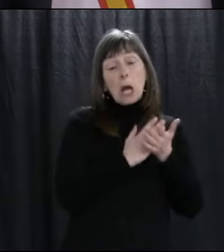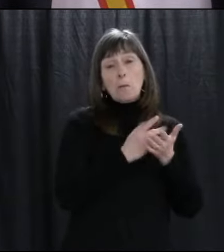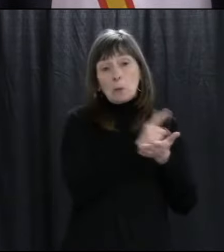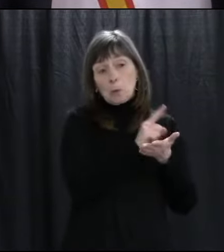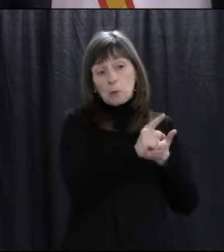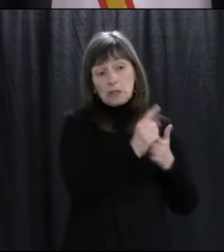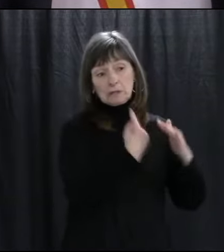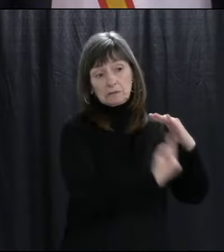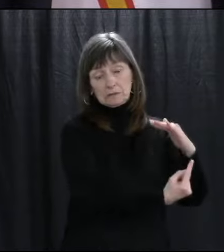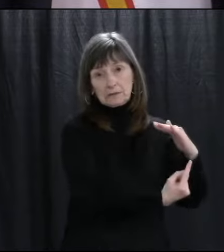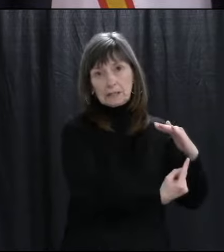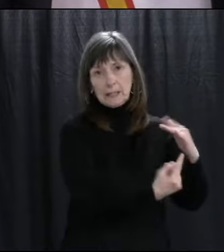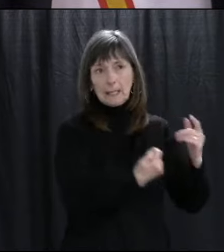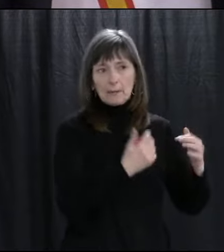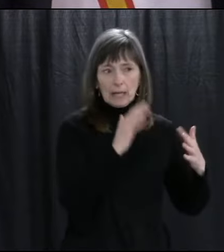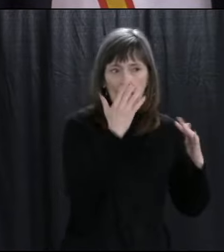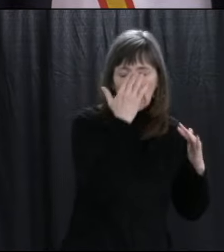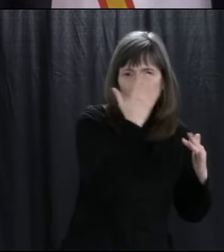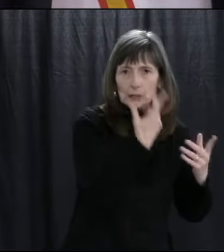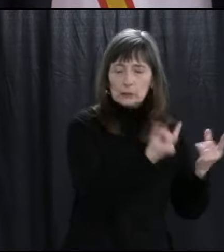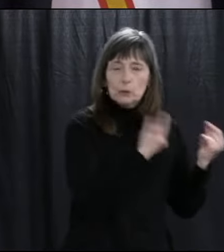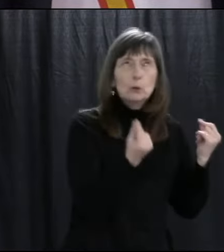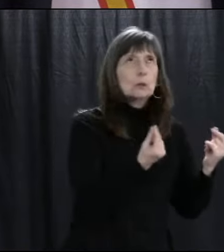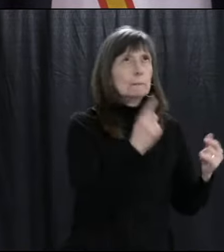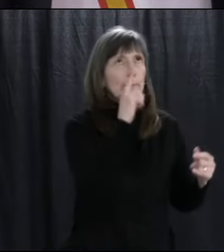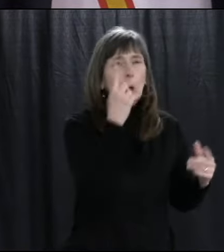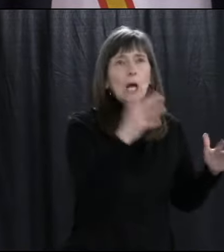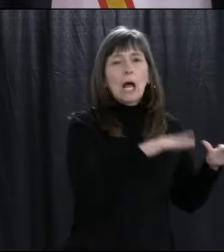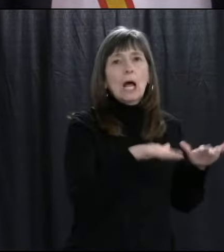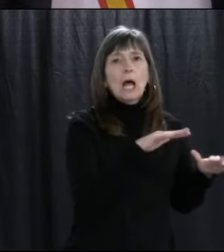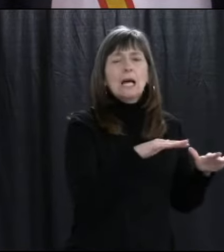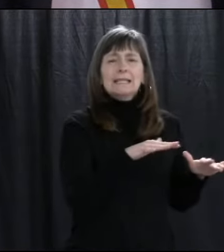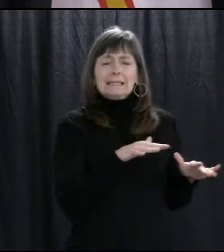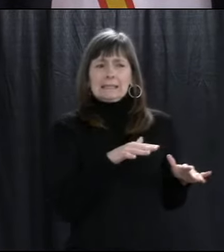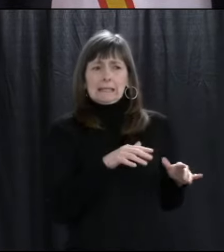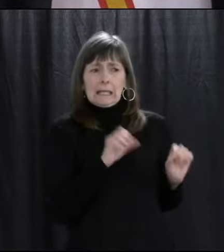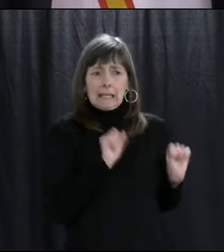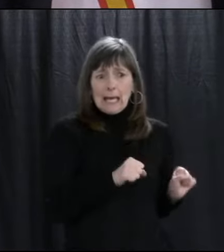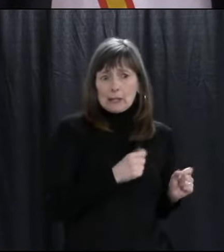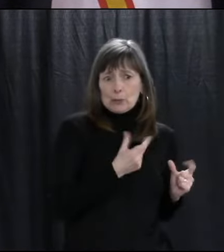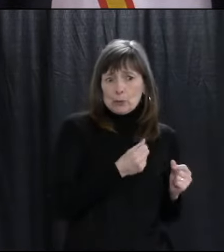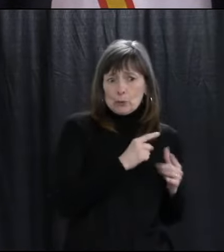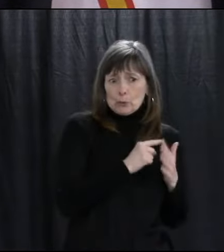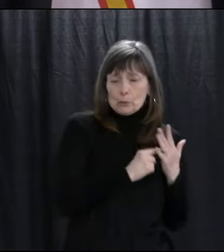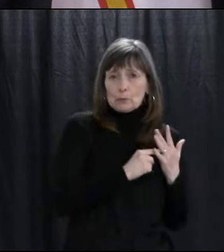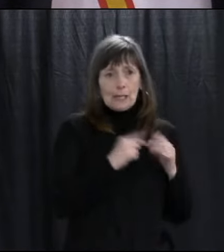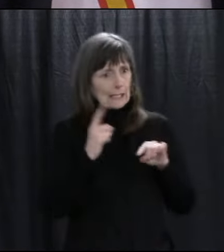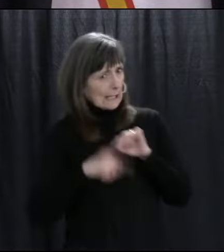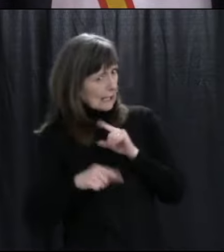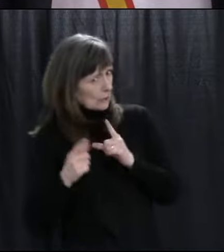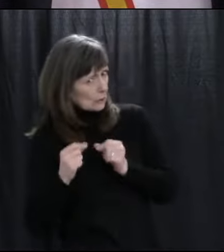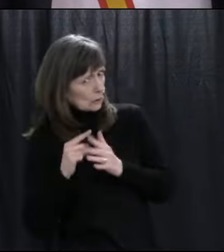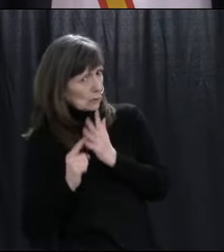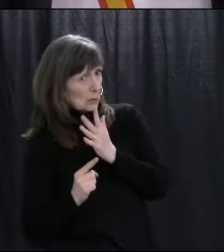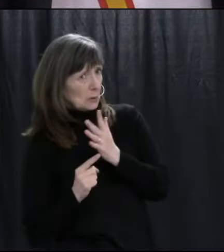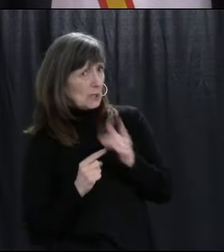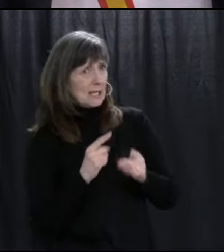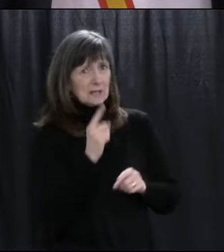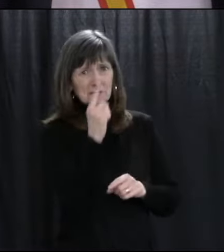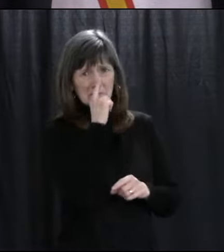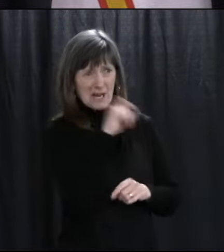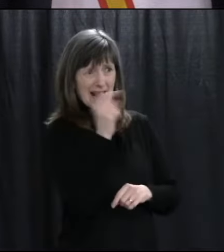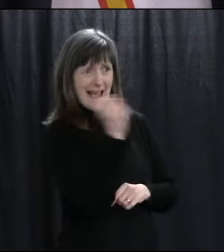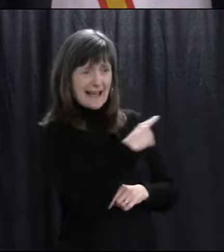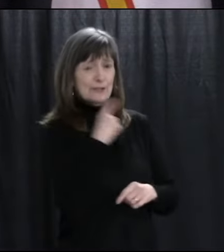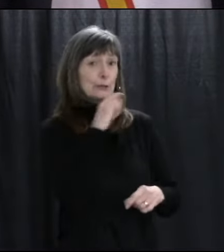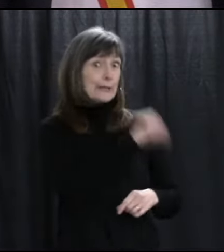crazy, and they're wondering, okay, what activities can I do, what activities can't I do? So I'm hoping I can just go down a couple of lists and you can yes, no, or